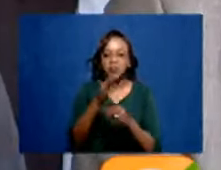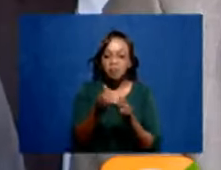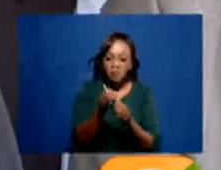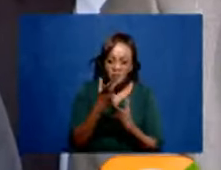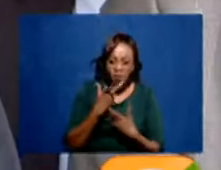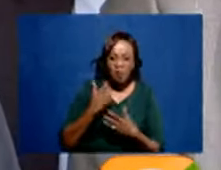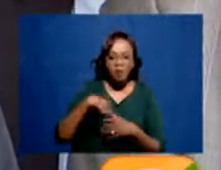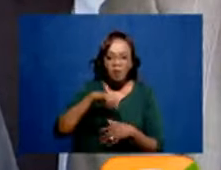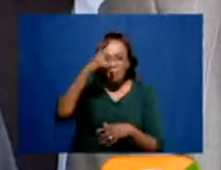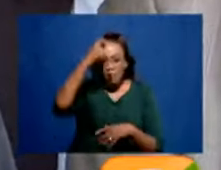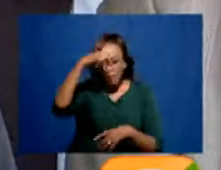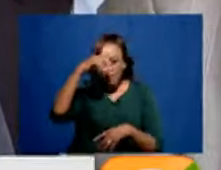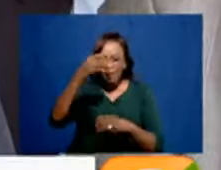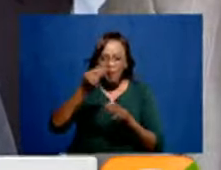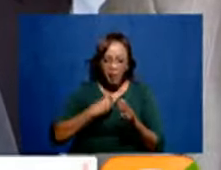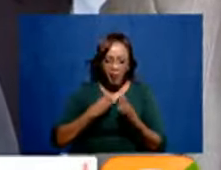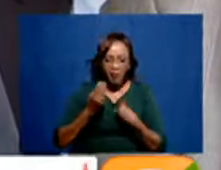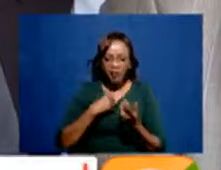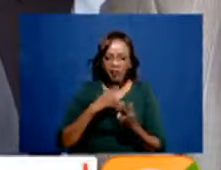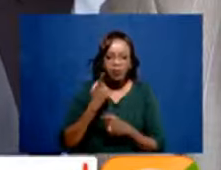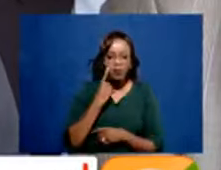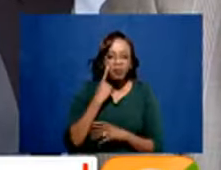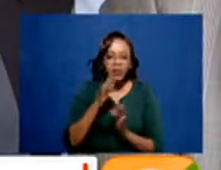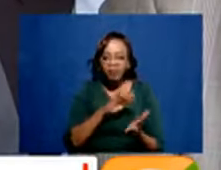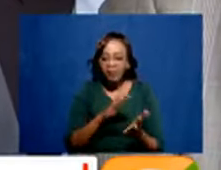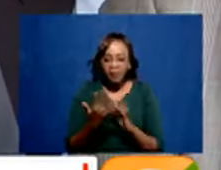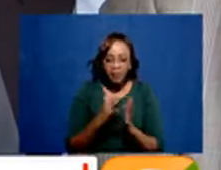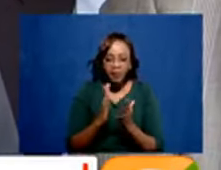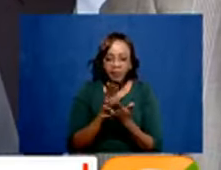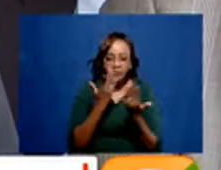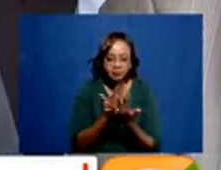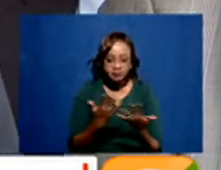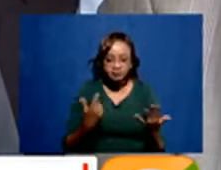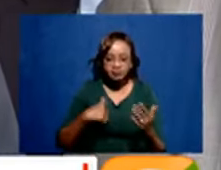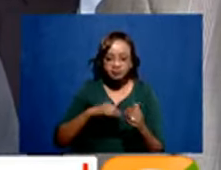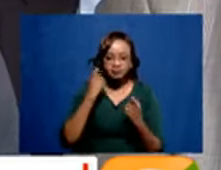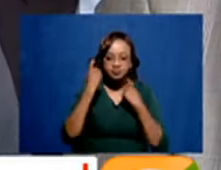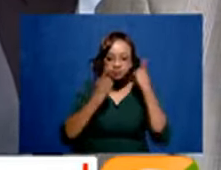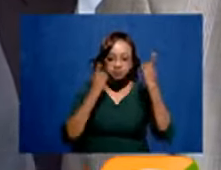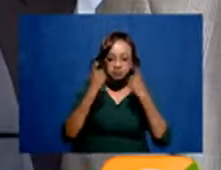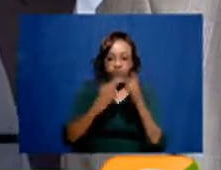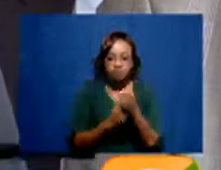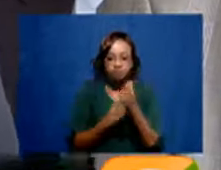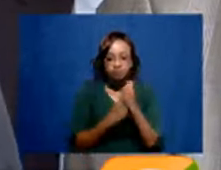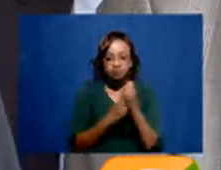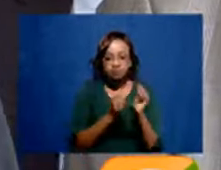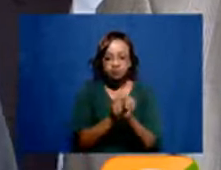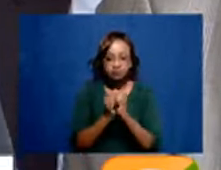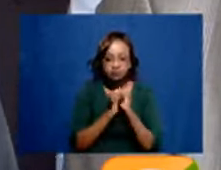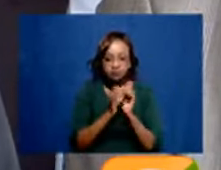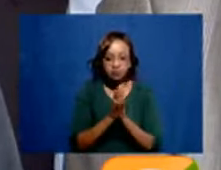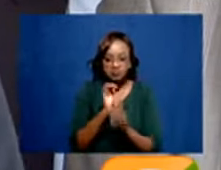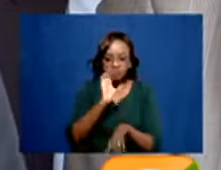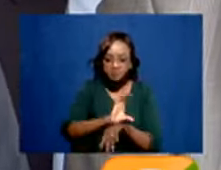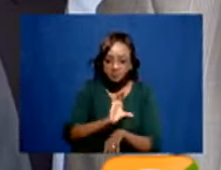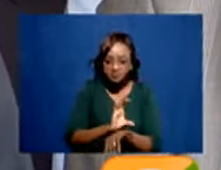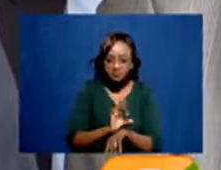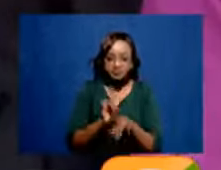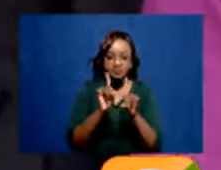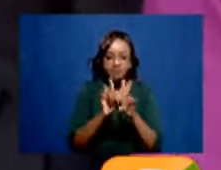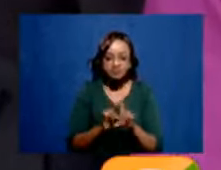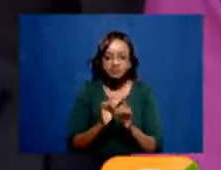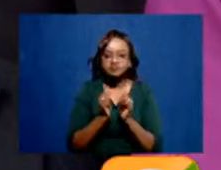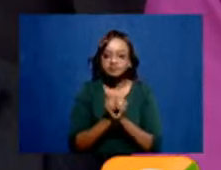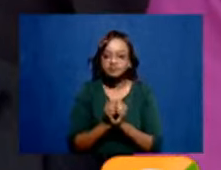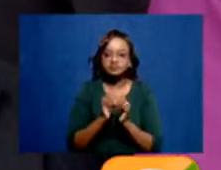and wisdom on some things that we could consider doing and partnering together with the church and with the